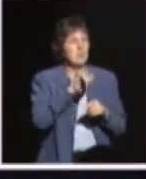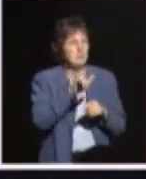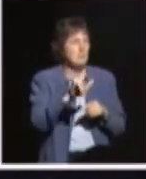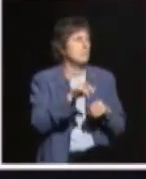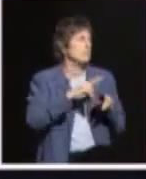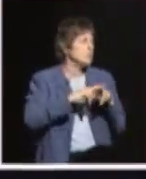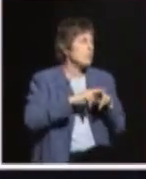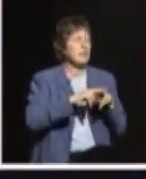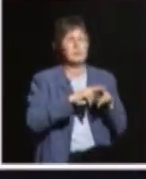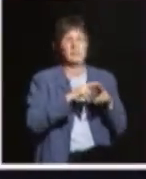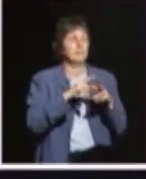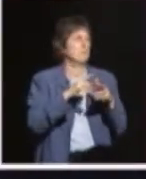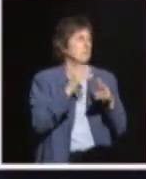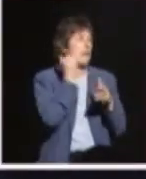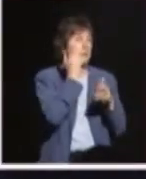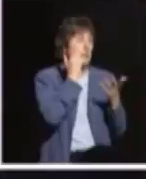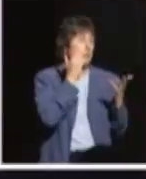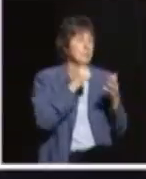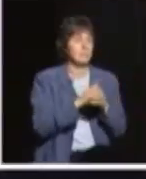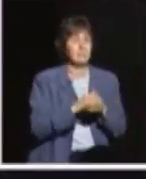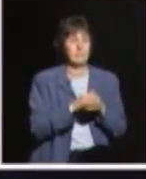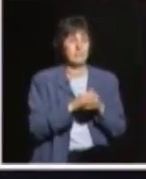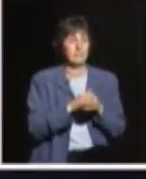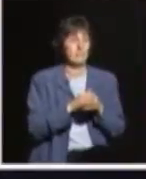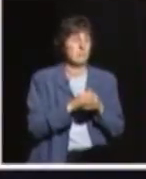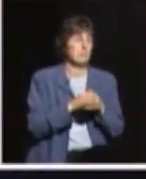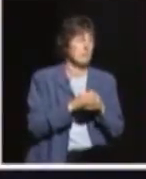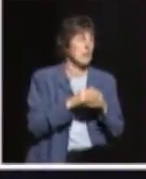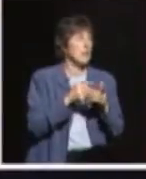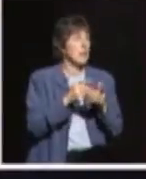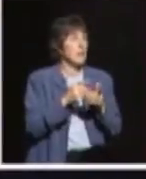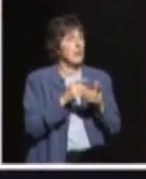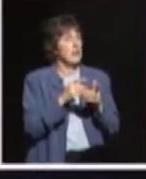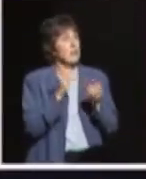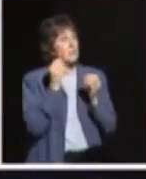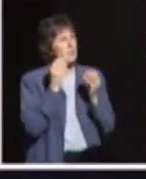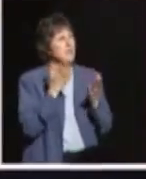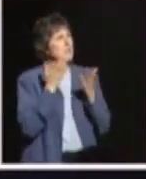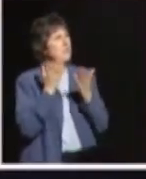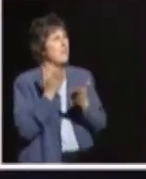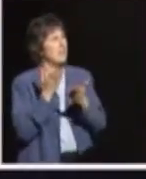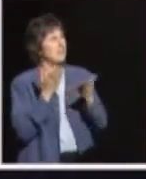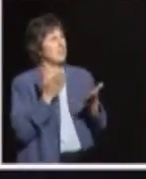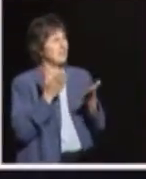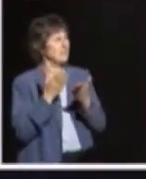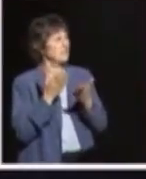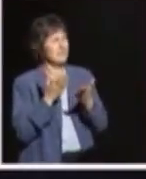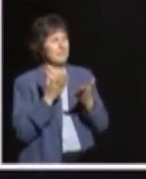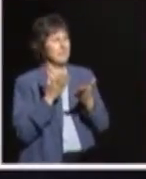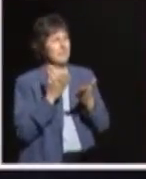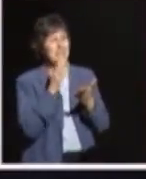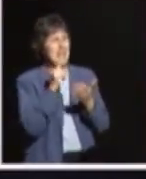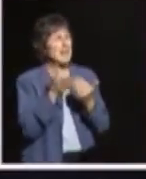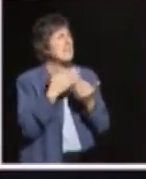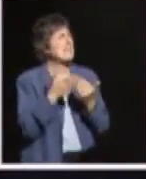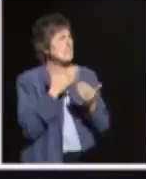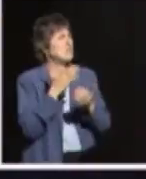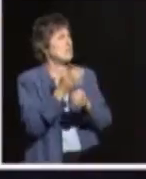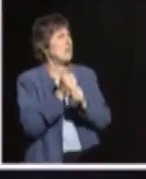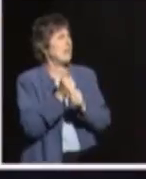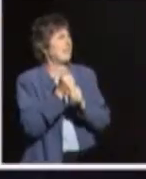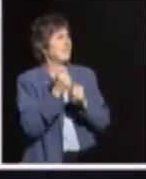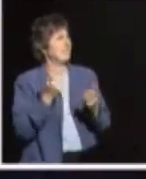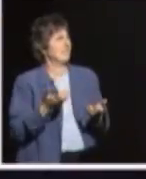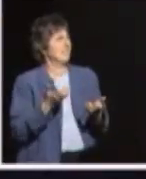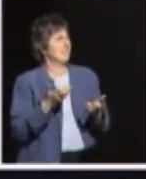day. Yet their access to important, sometimes essential information is not available to them the same way it is to those who are